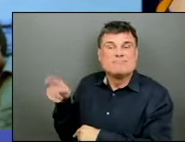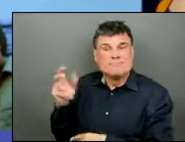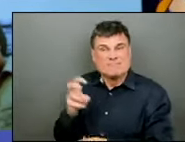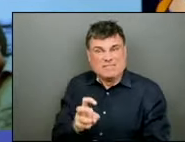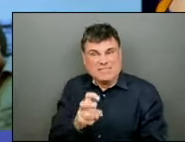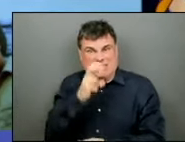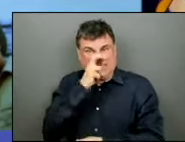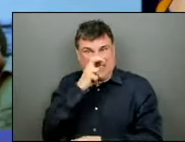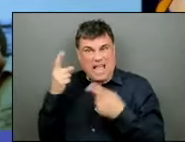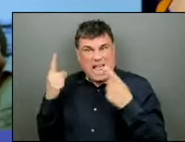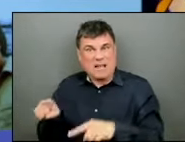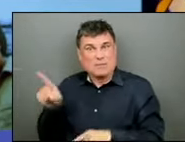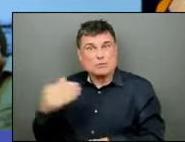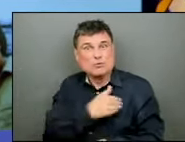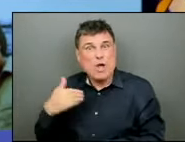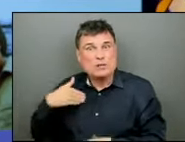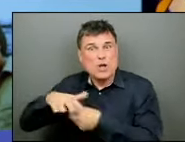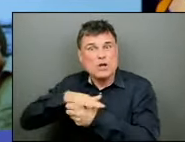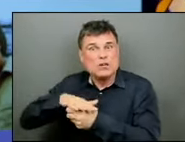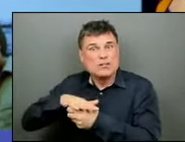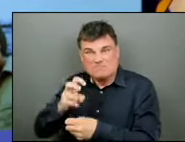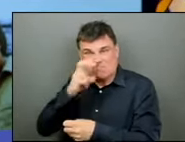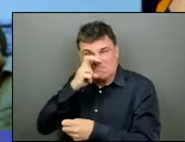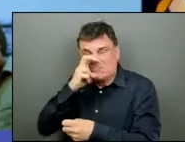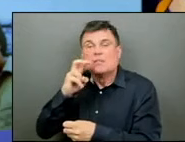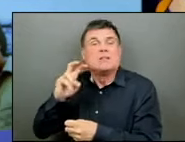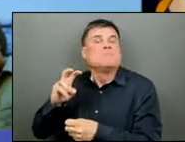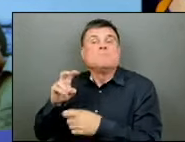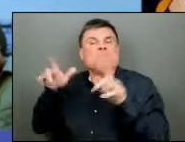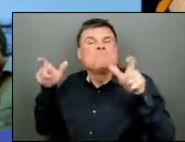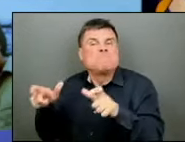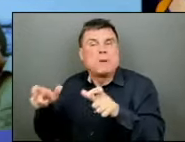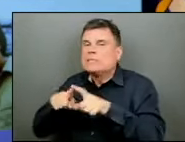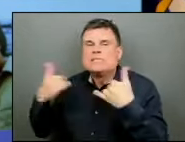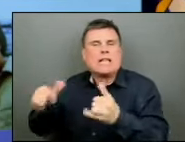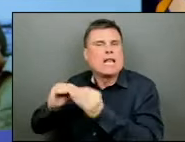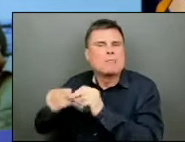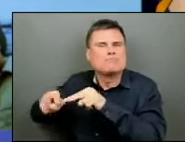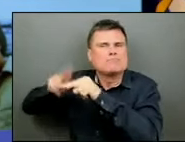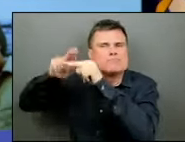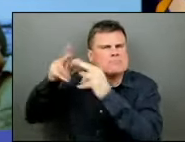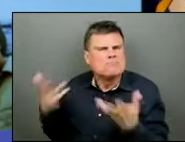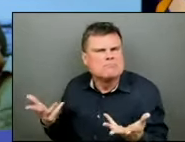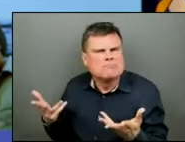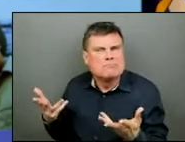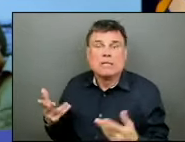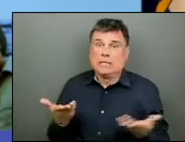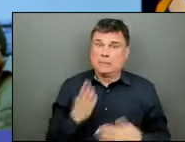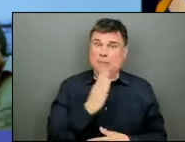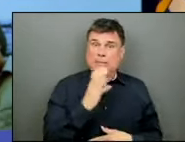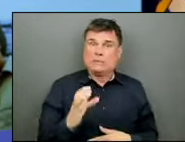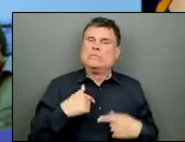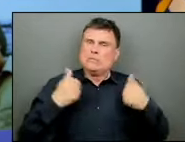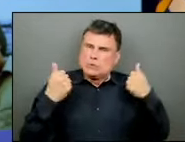phase of the COVID crisis. And our approach has been always to be nimble, to be focused on what we can do to keep people